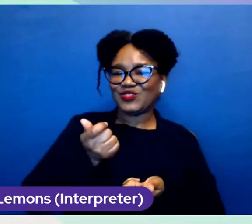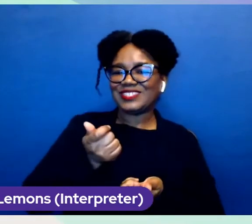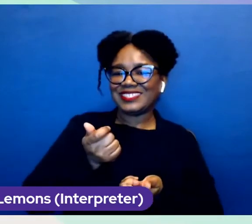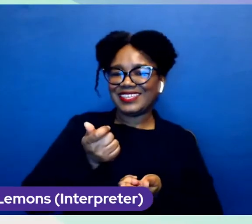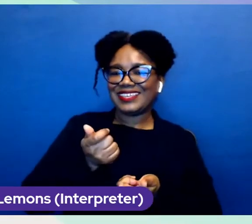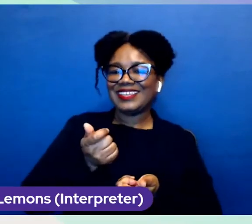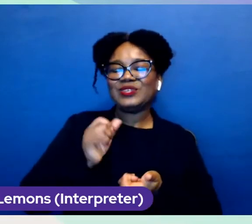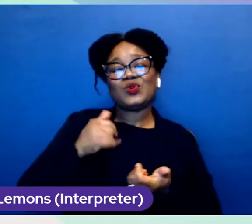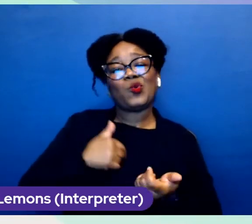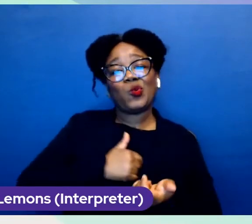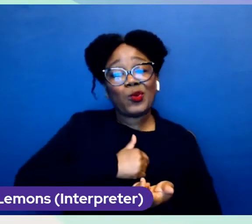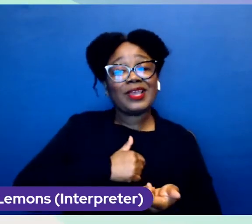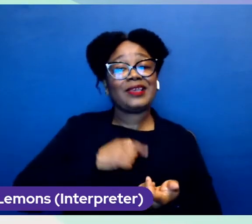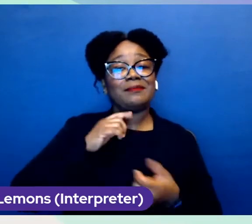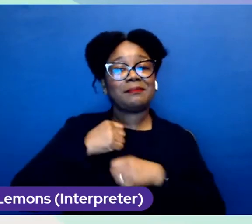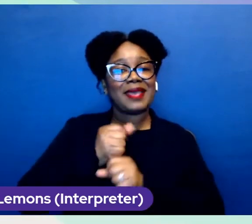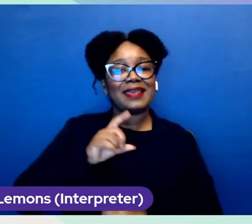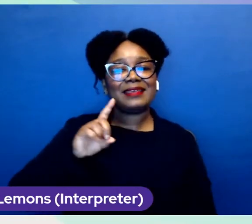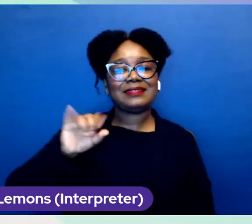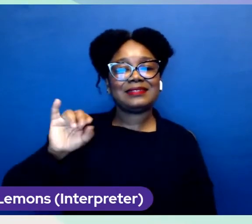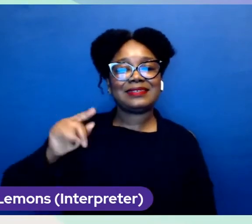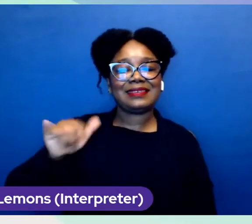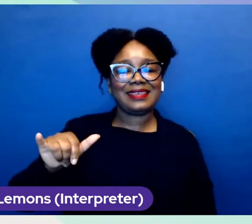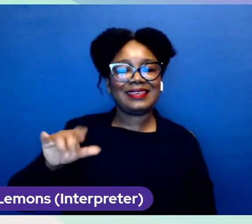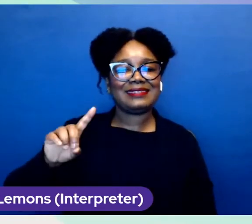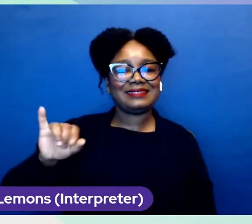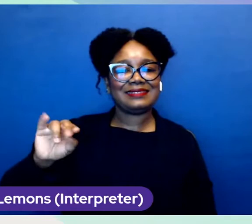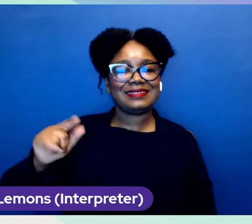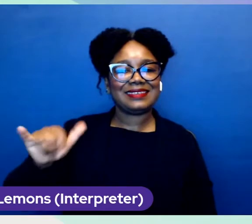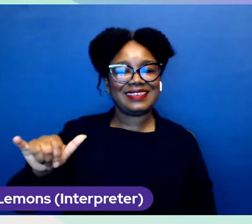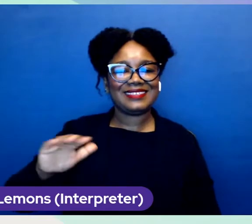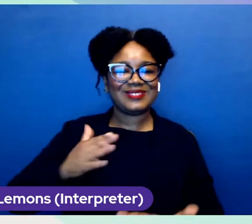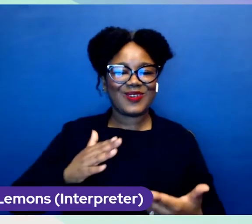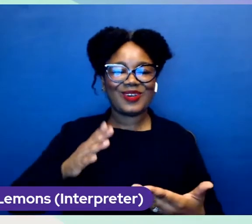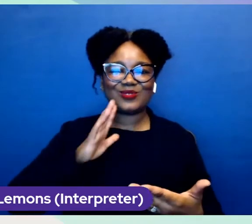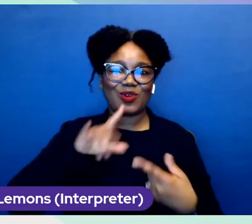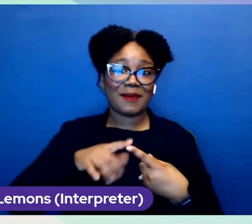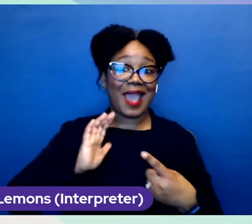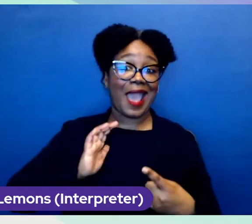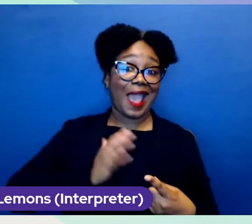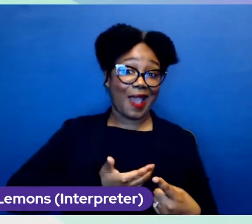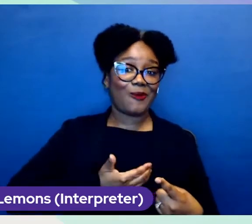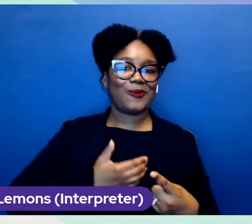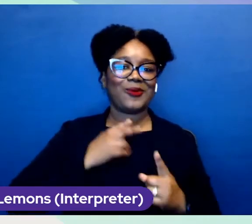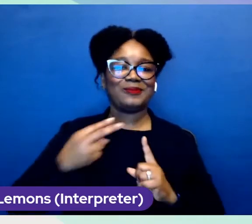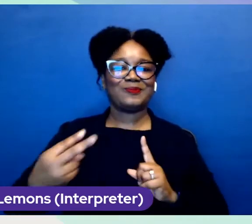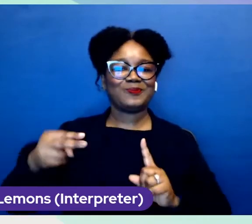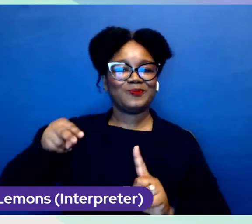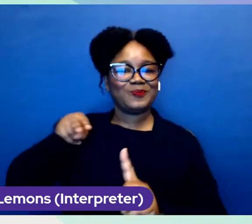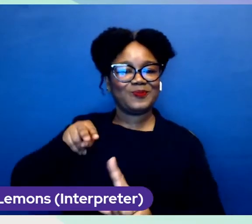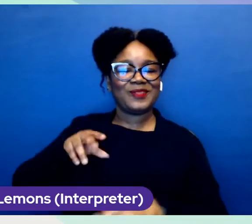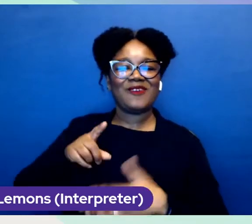Nile and how we relate as the Nile personally. I my verse, the one with the big hair again, I